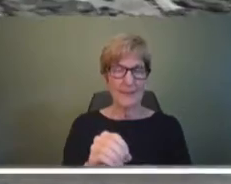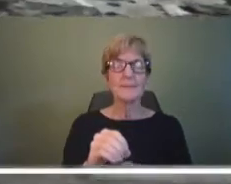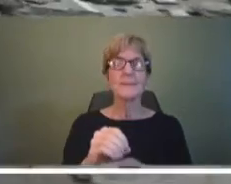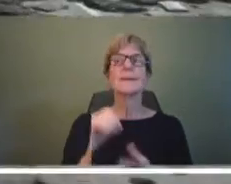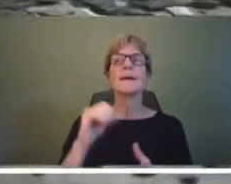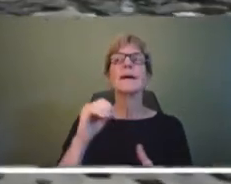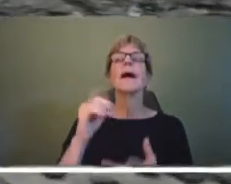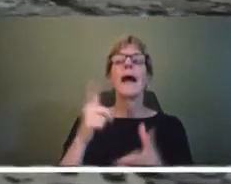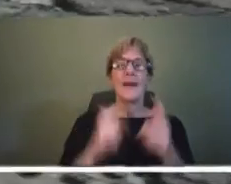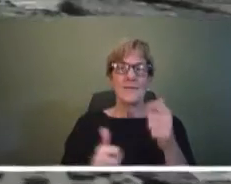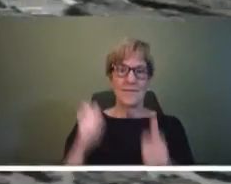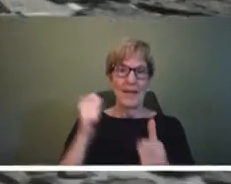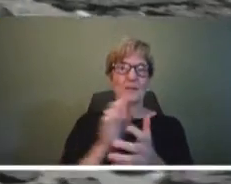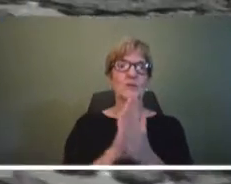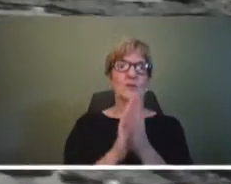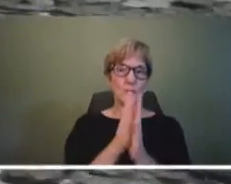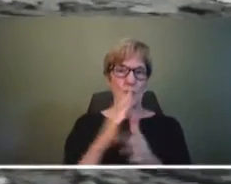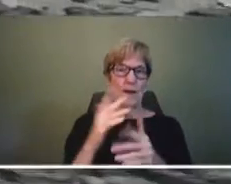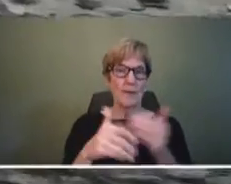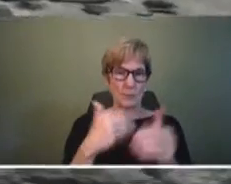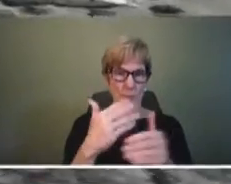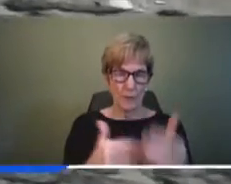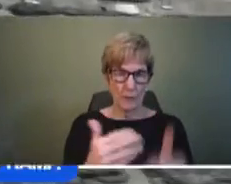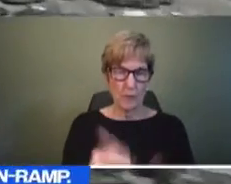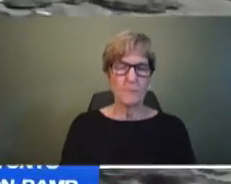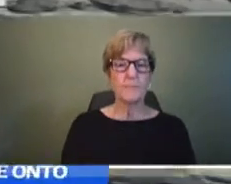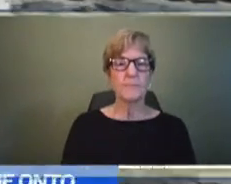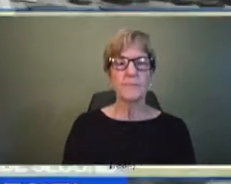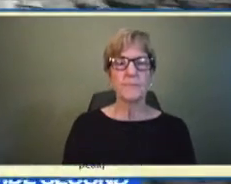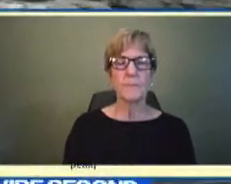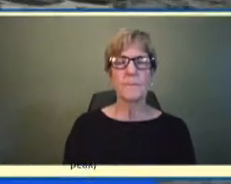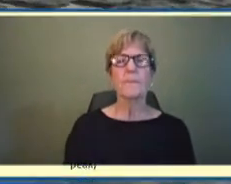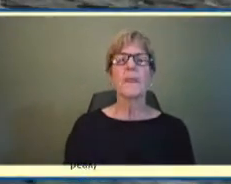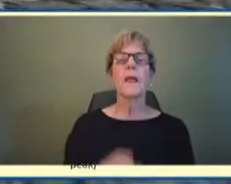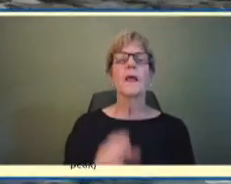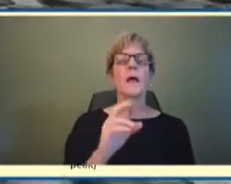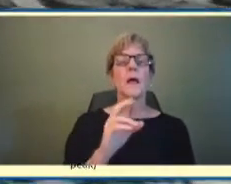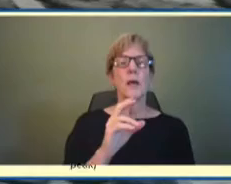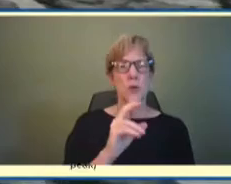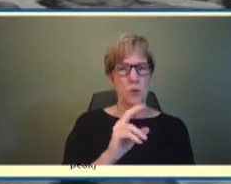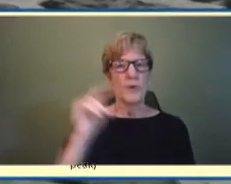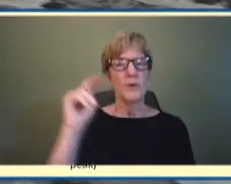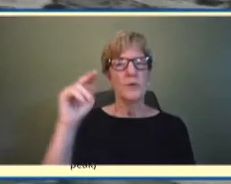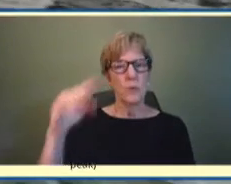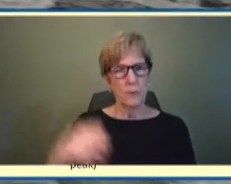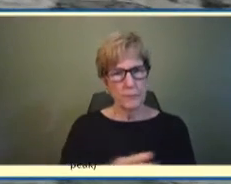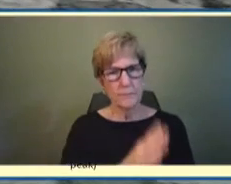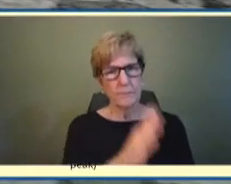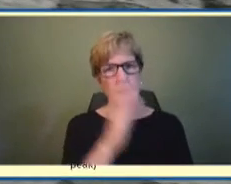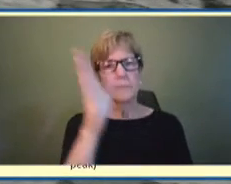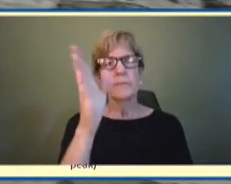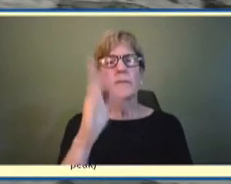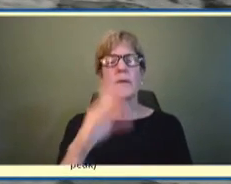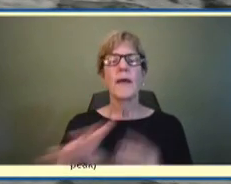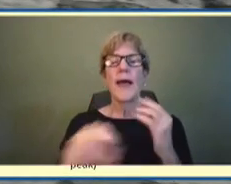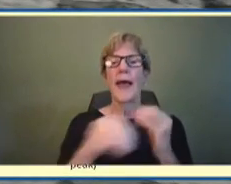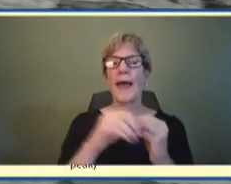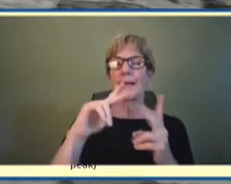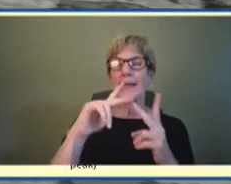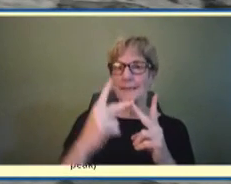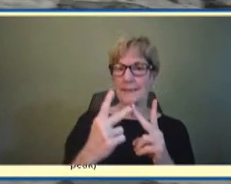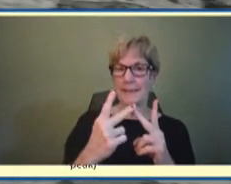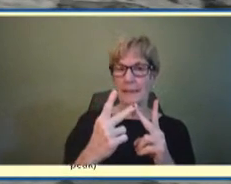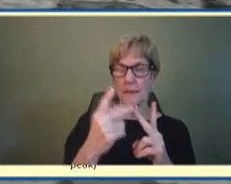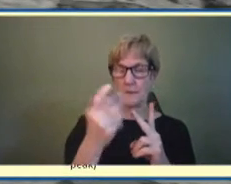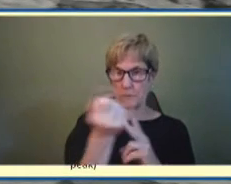so as we get continue Eastward and we get to the Northbound ramps we will be adding a second uh and you can pause right there